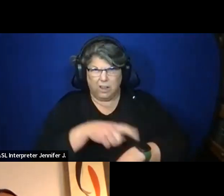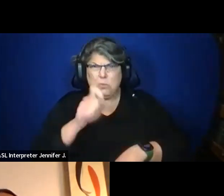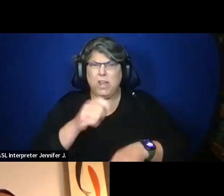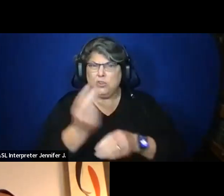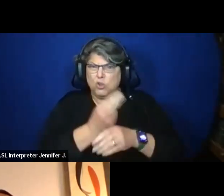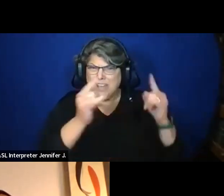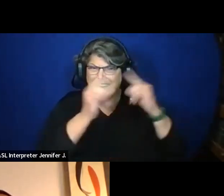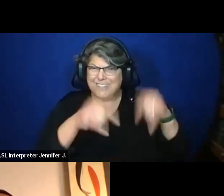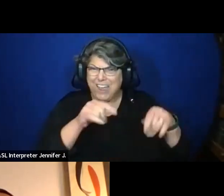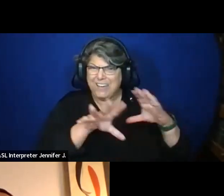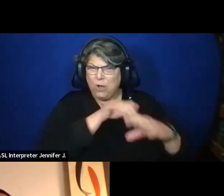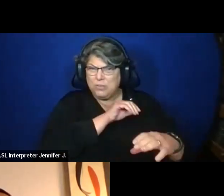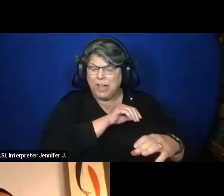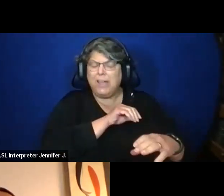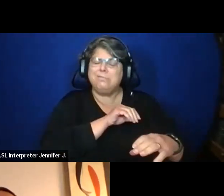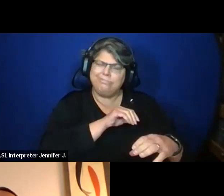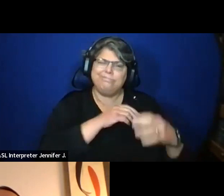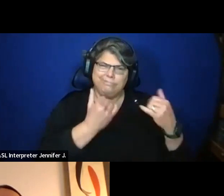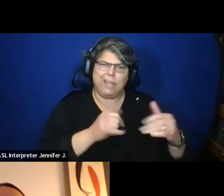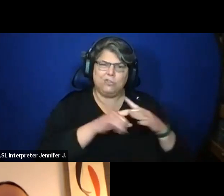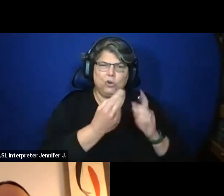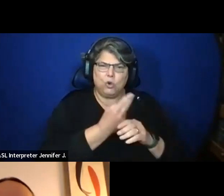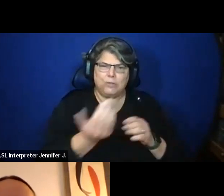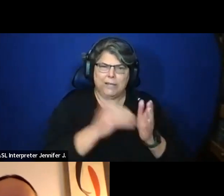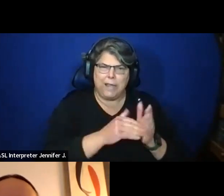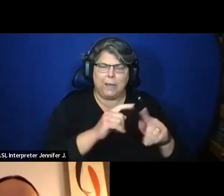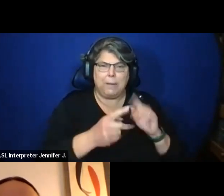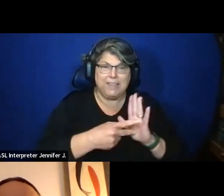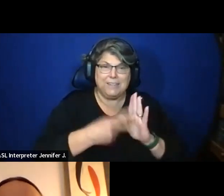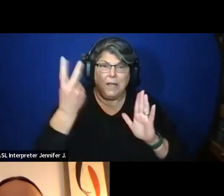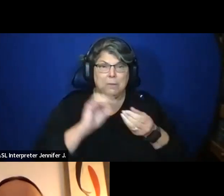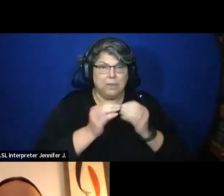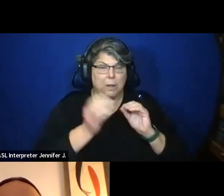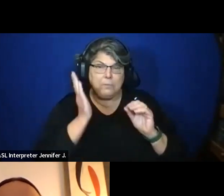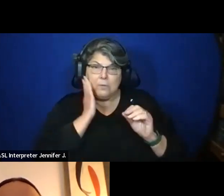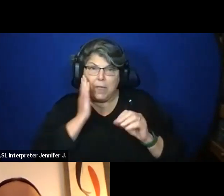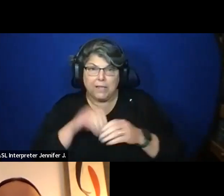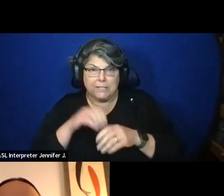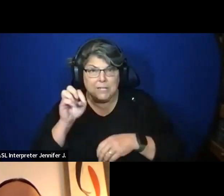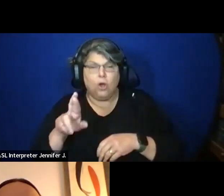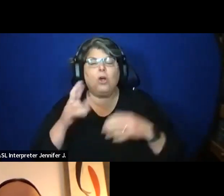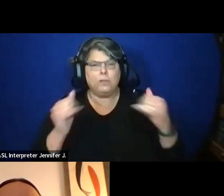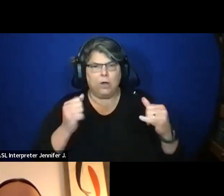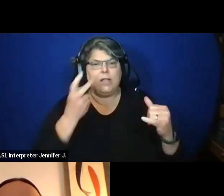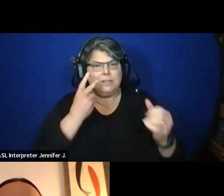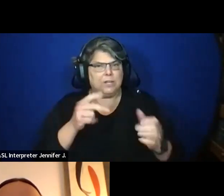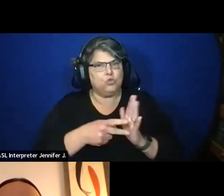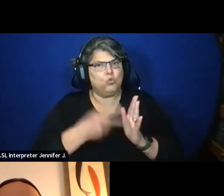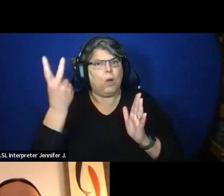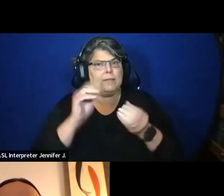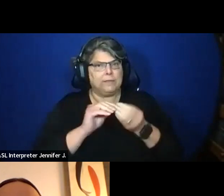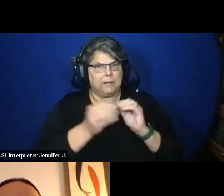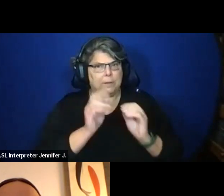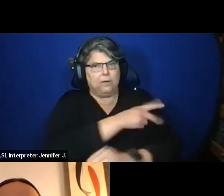building. We're starting to use the tent again, but with doubling our ER capacity, we're able to see twice as many patients. And that's really been an